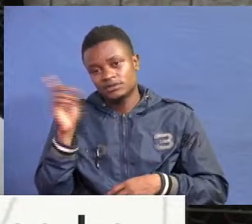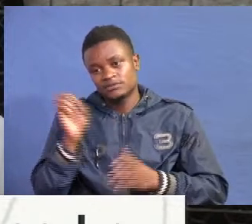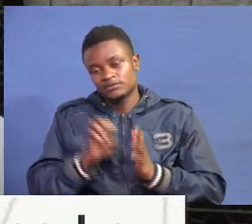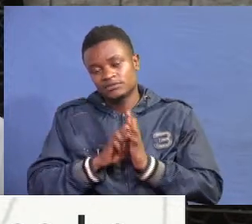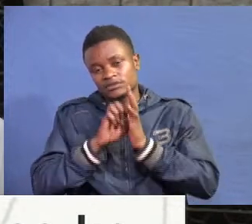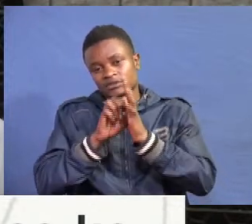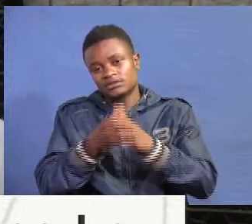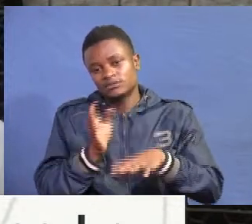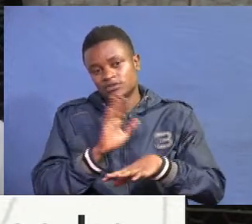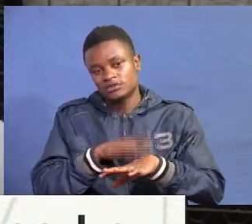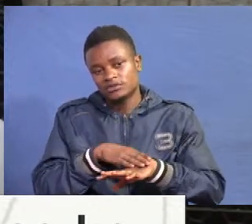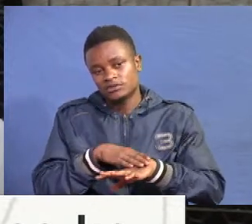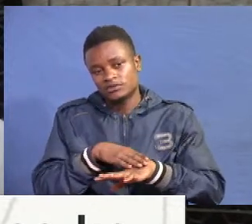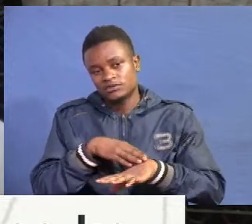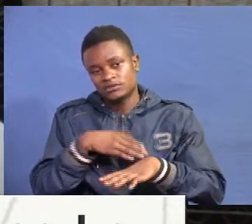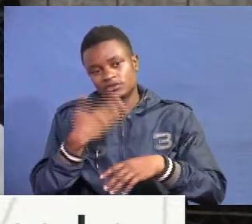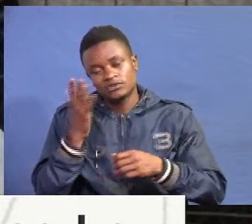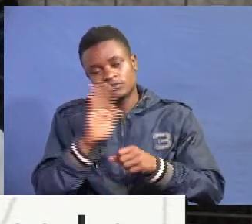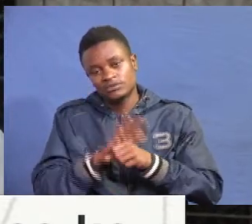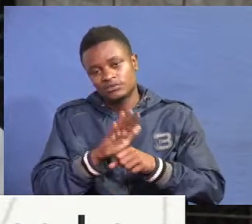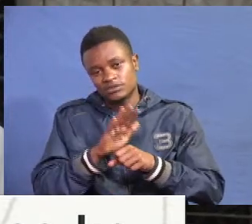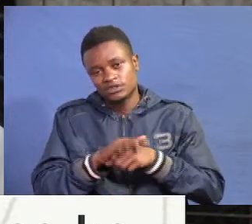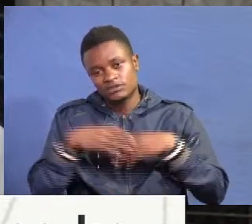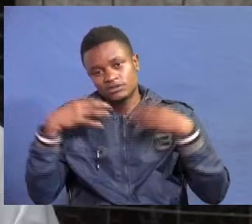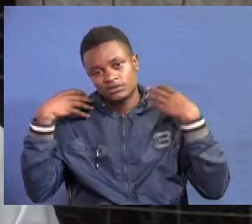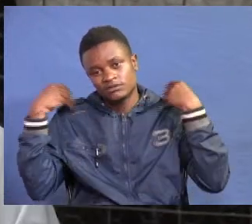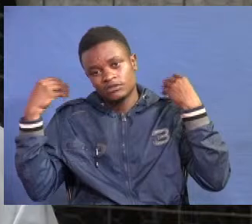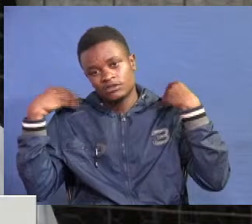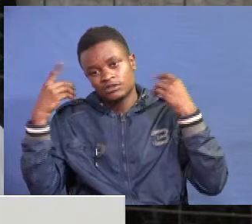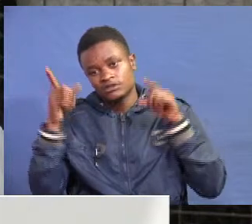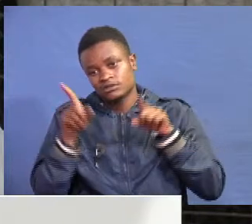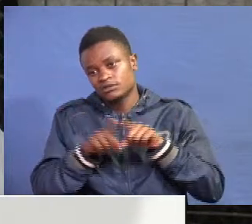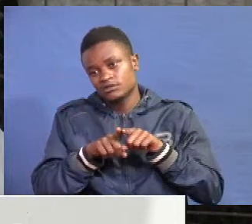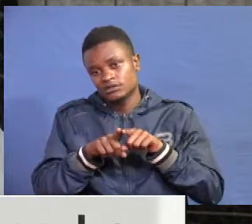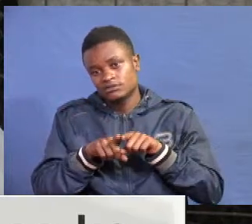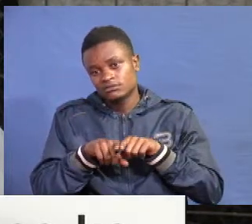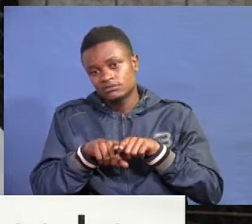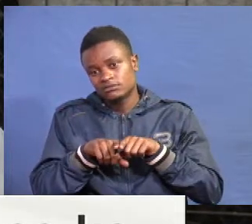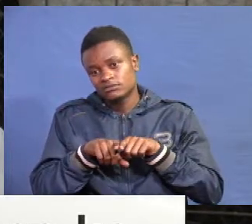doing production business and selling and marketing.